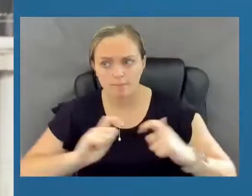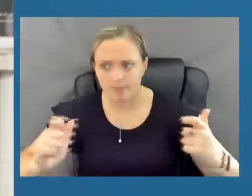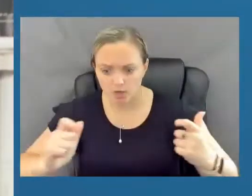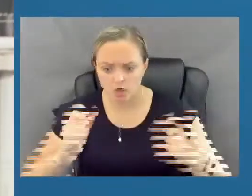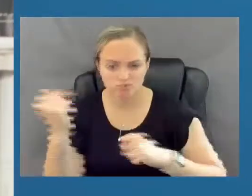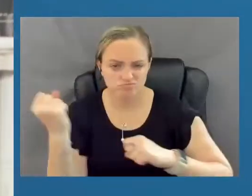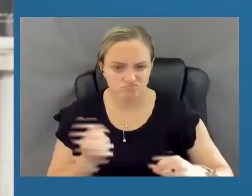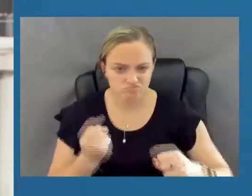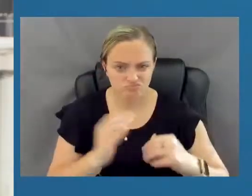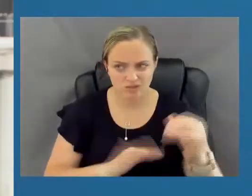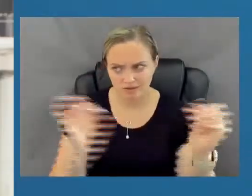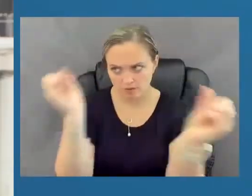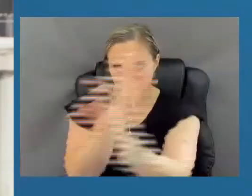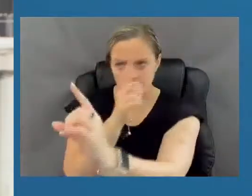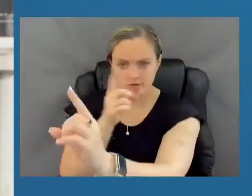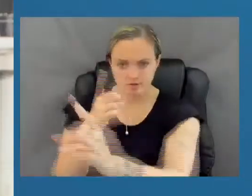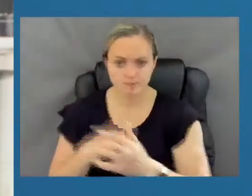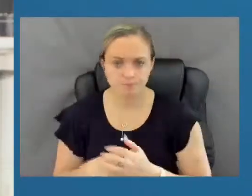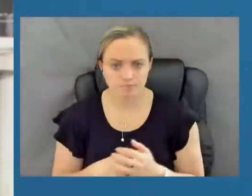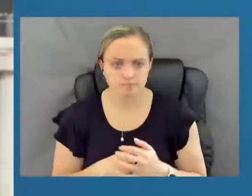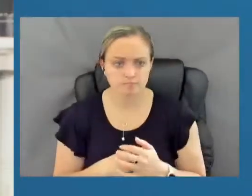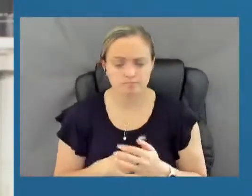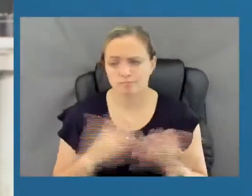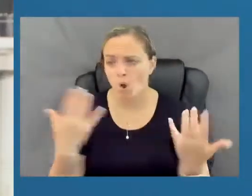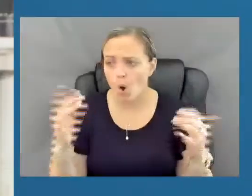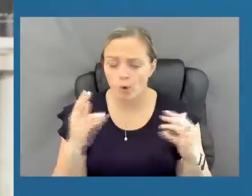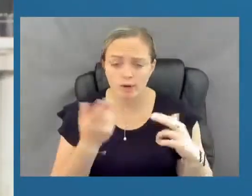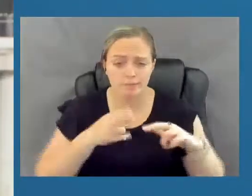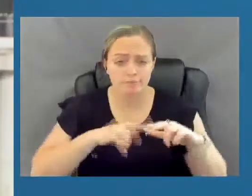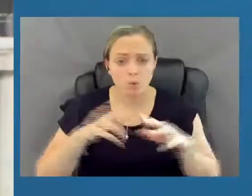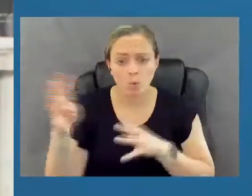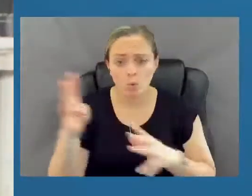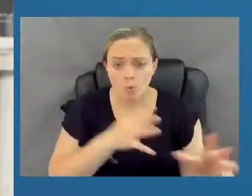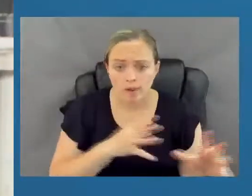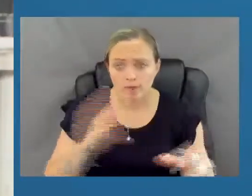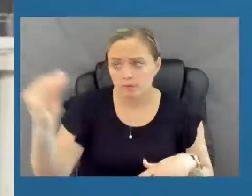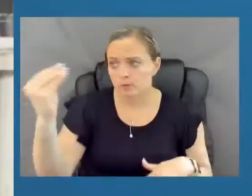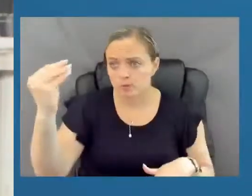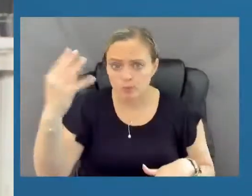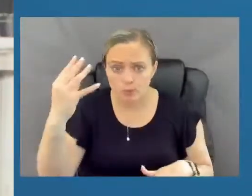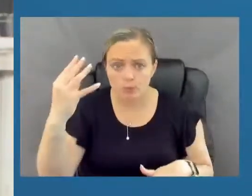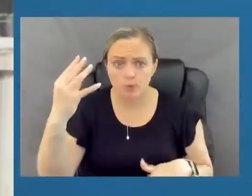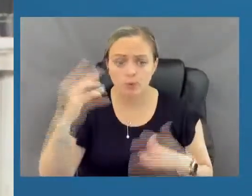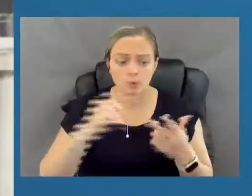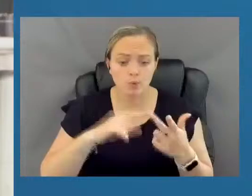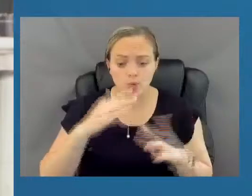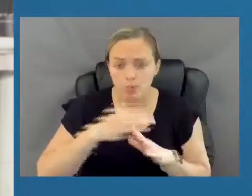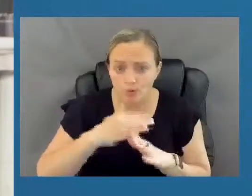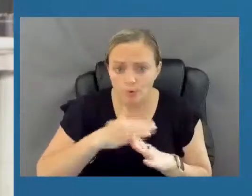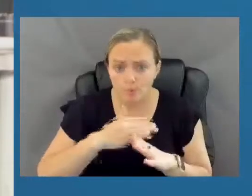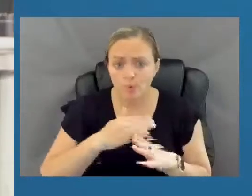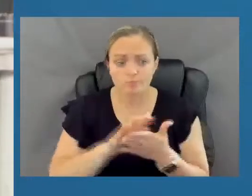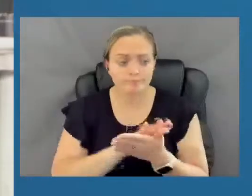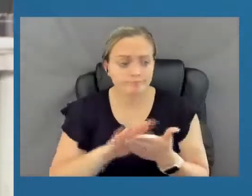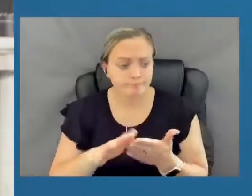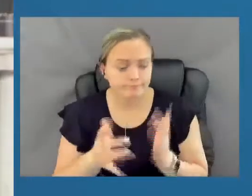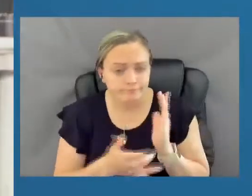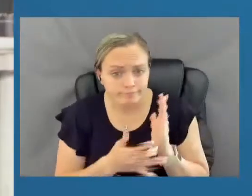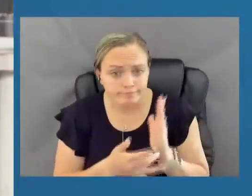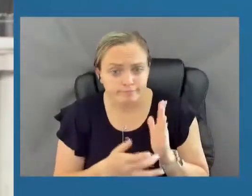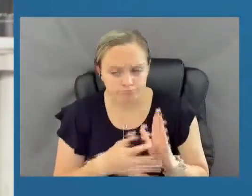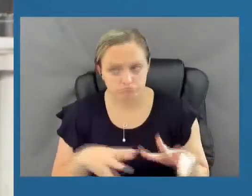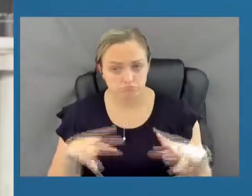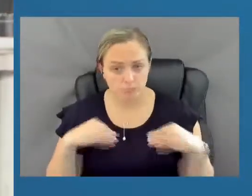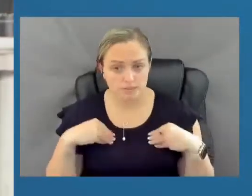could have imagined. We're already scaling up wind and solar, thermal, emerging clean technologies. I embrace all of